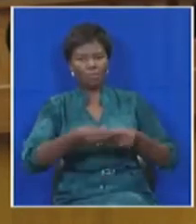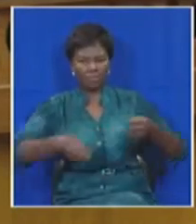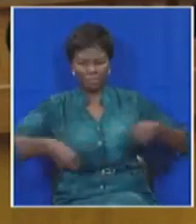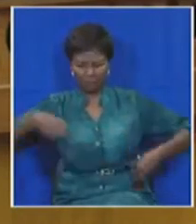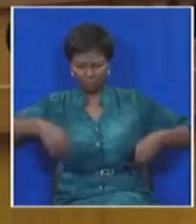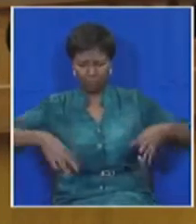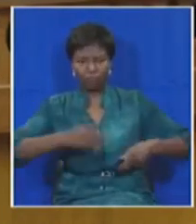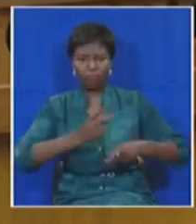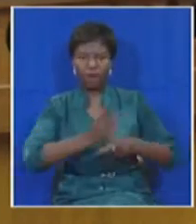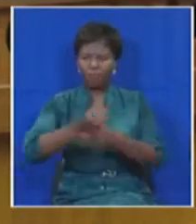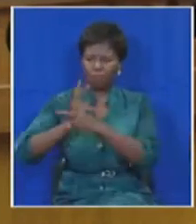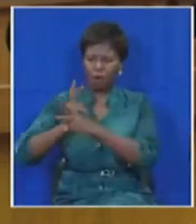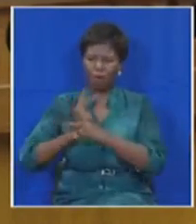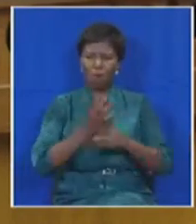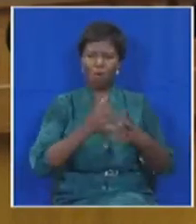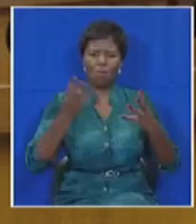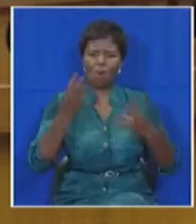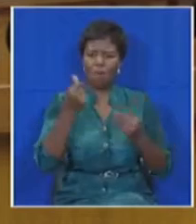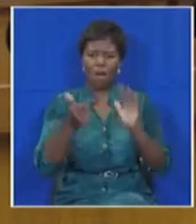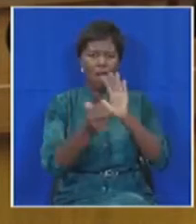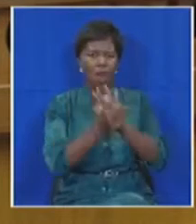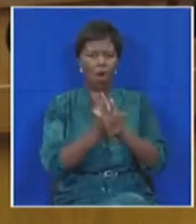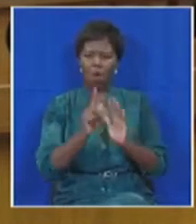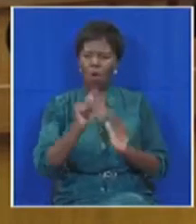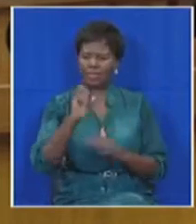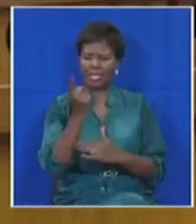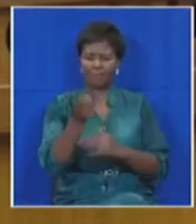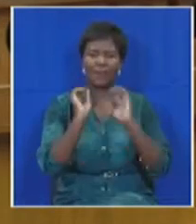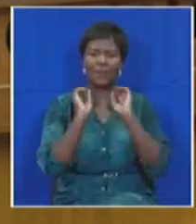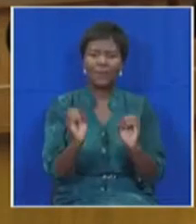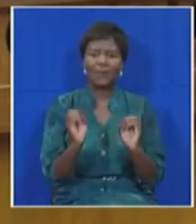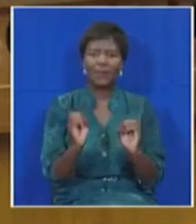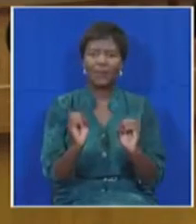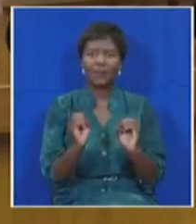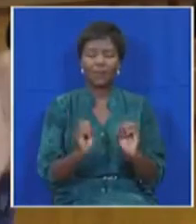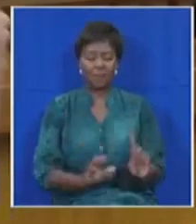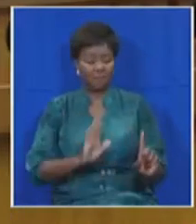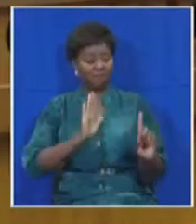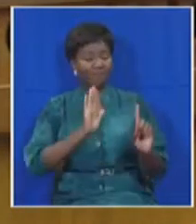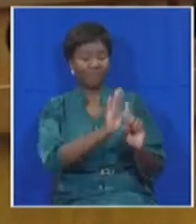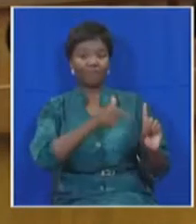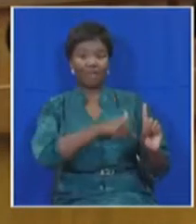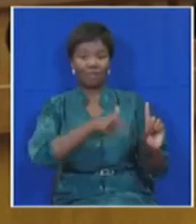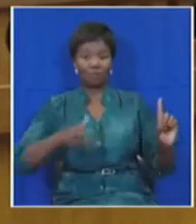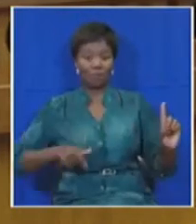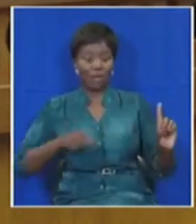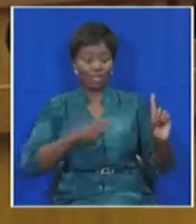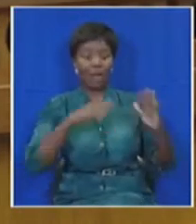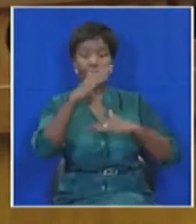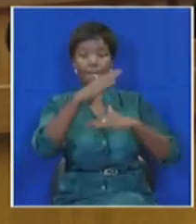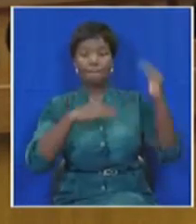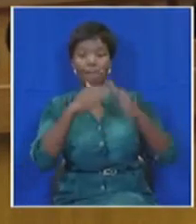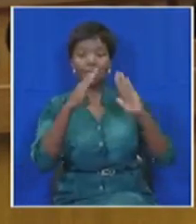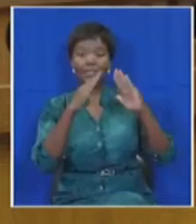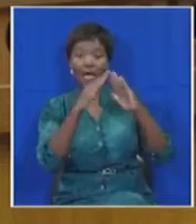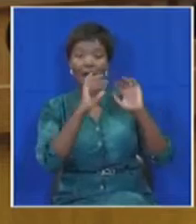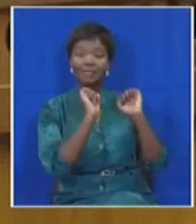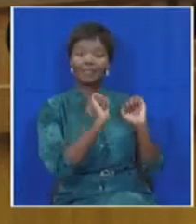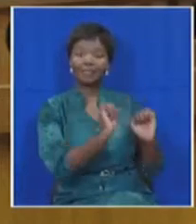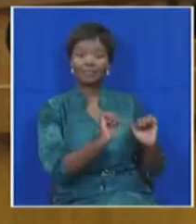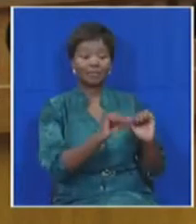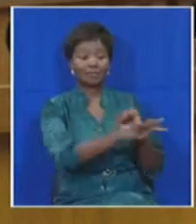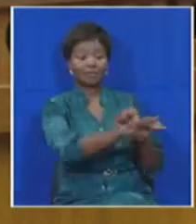money laundering, and racketeering. The president who built his house on the backs of the